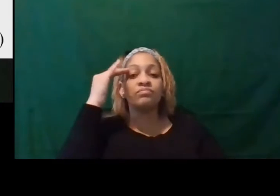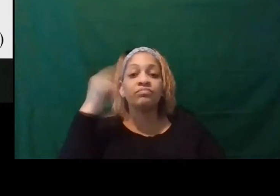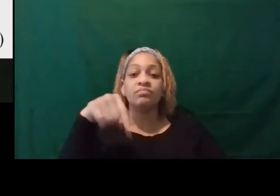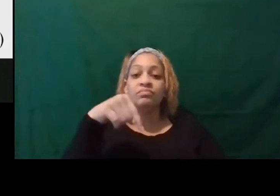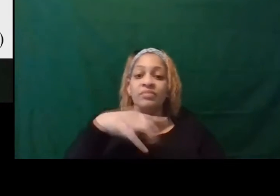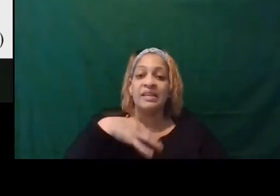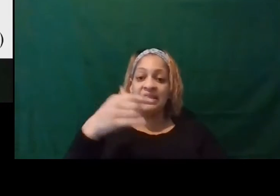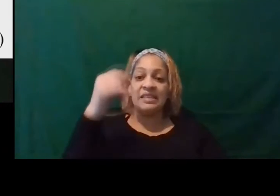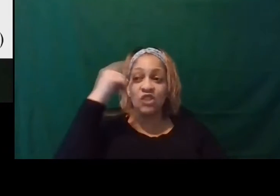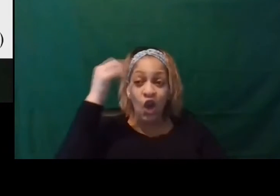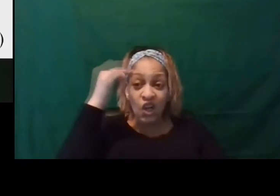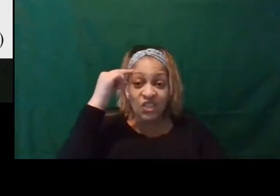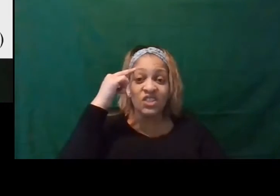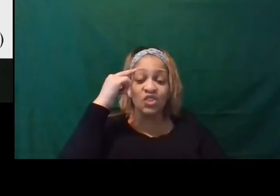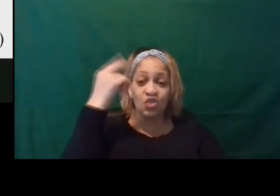knowledge,